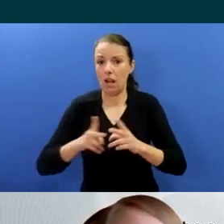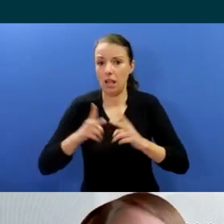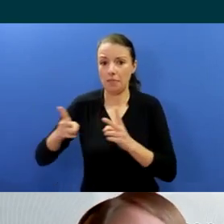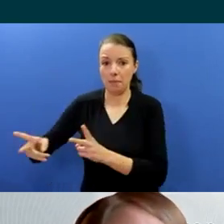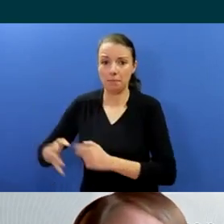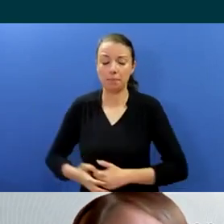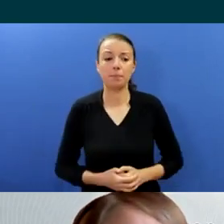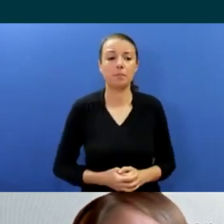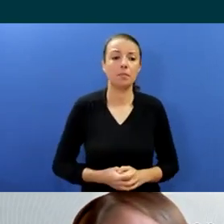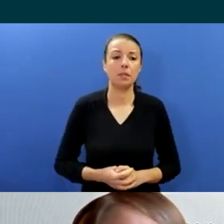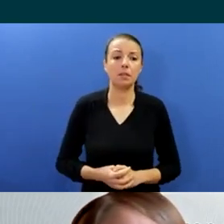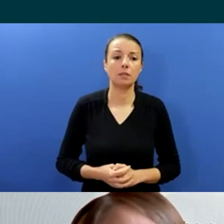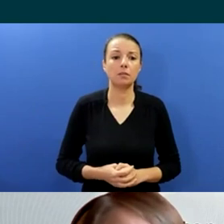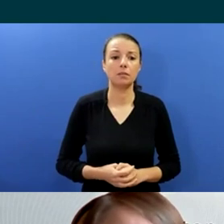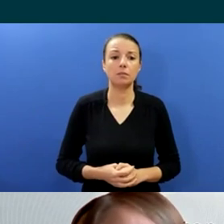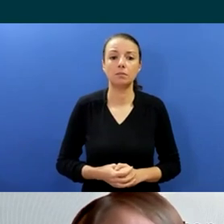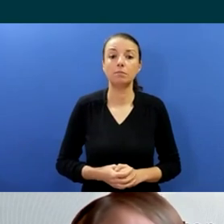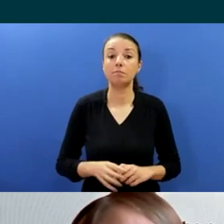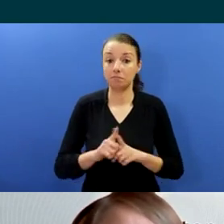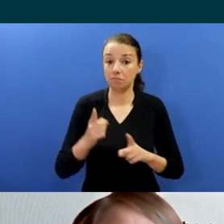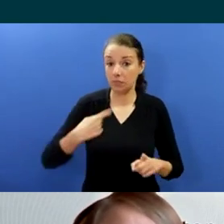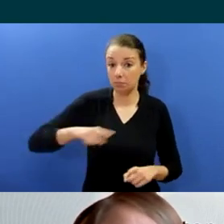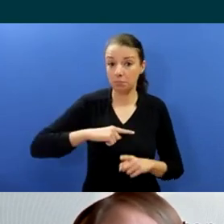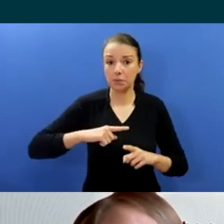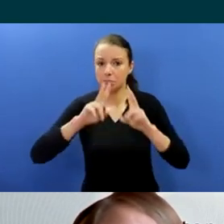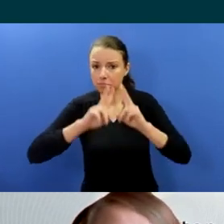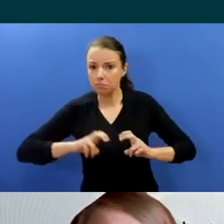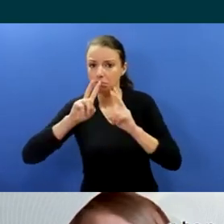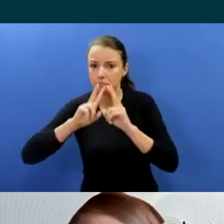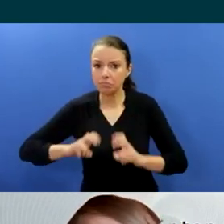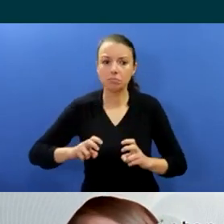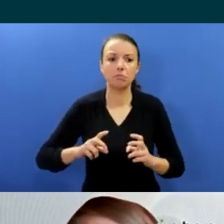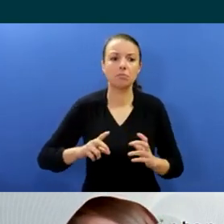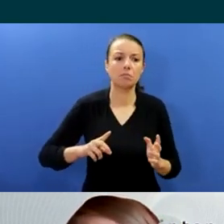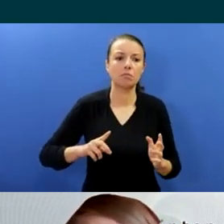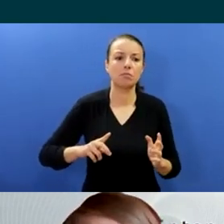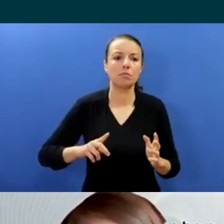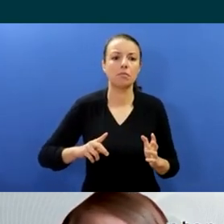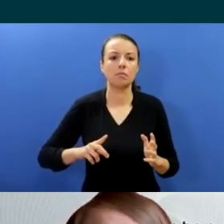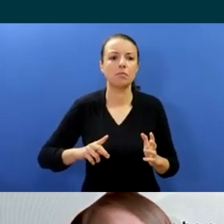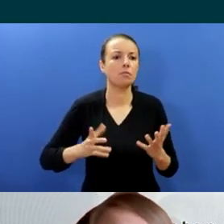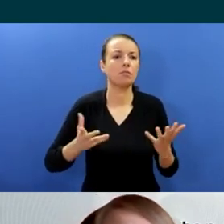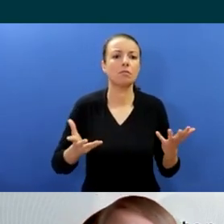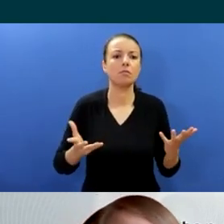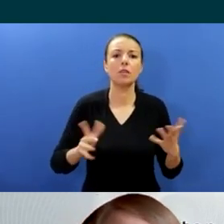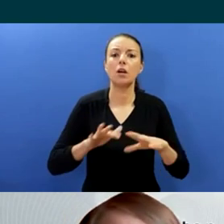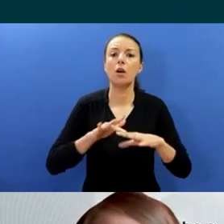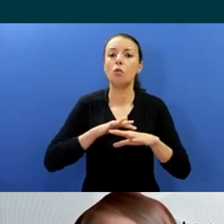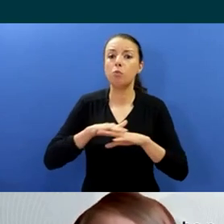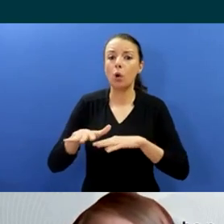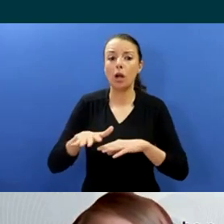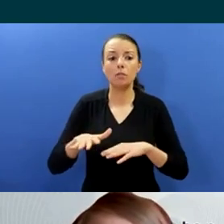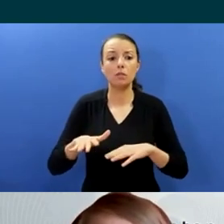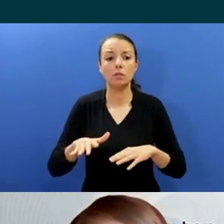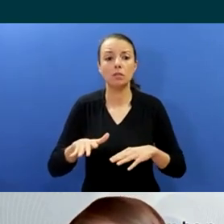We also examined to what extent the event influenced the property owner's decisions. Naturally,